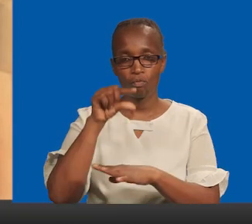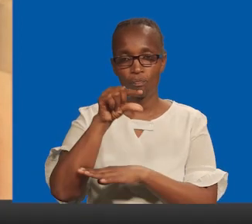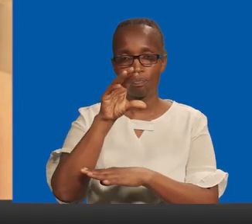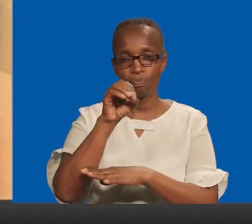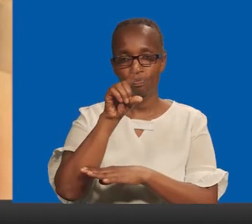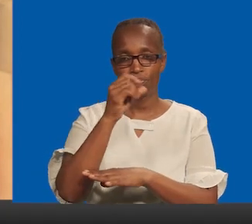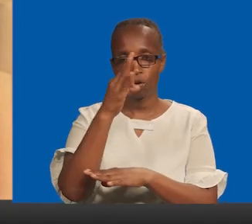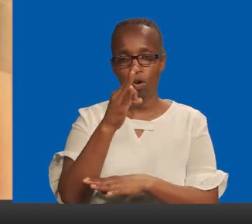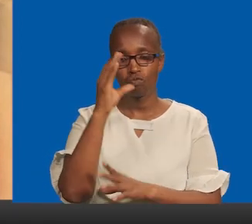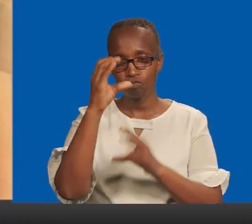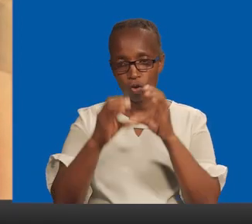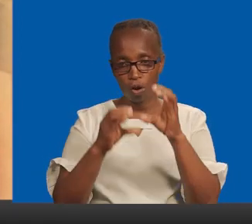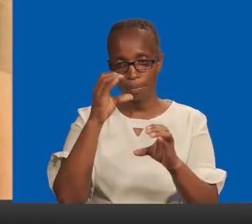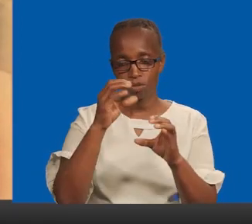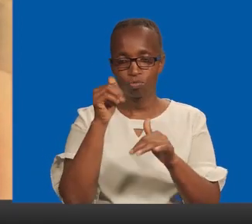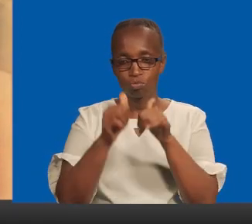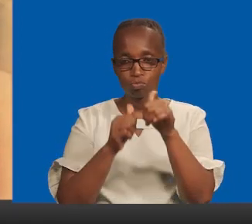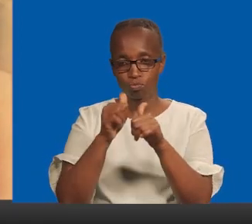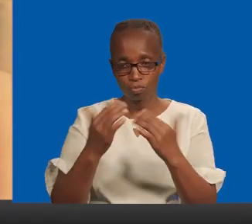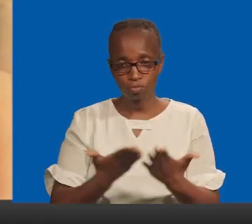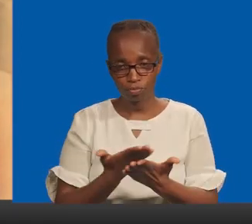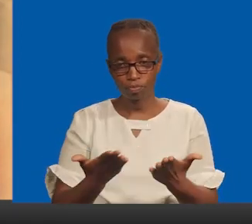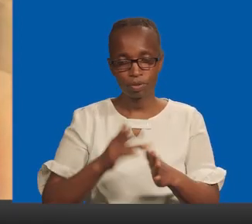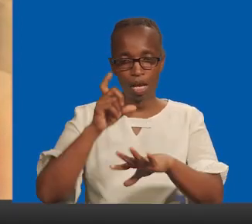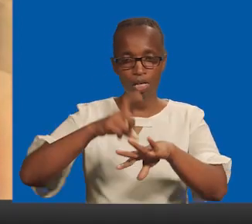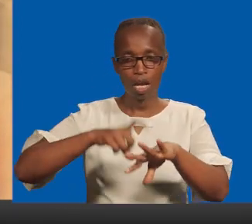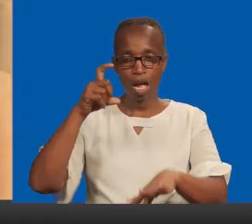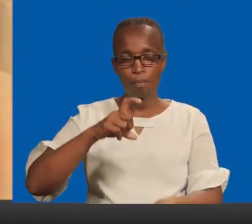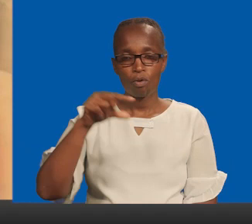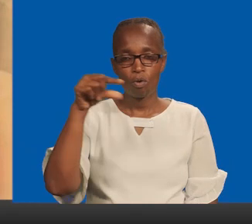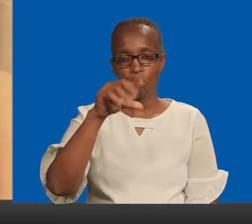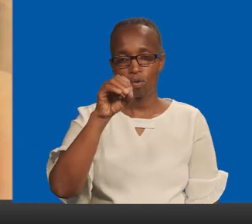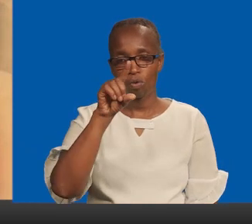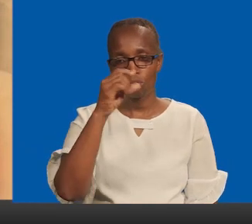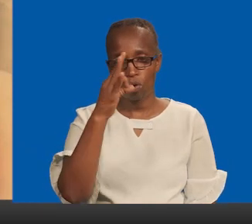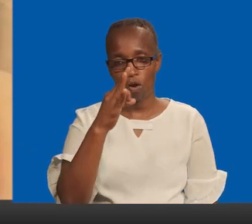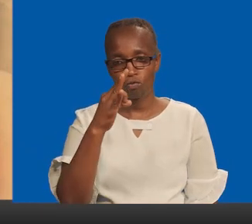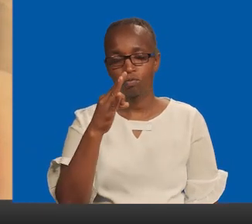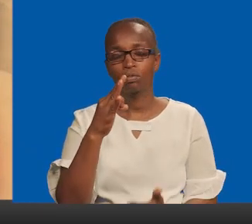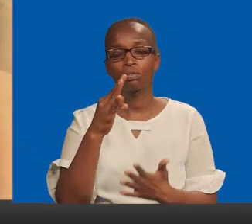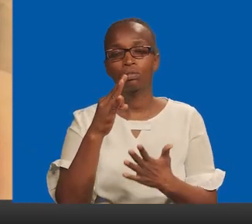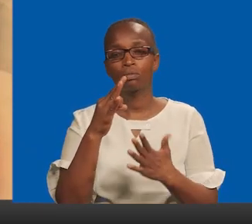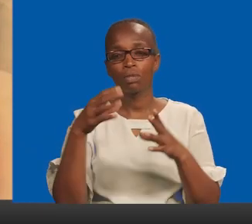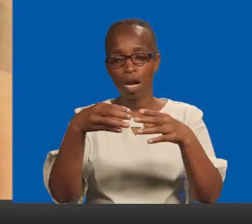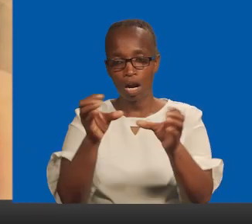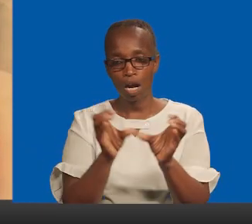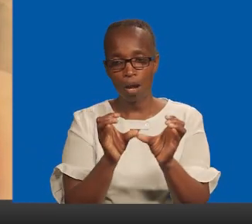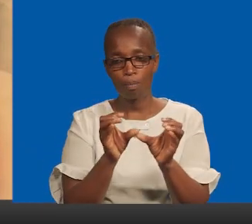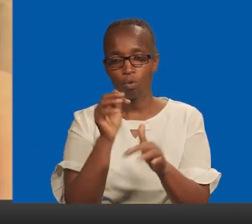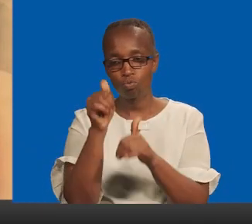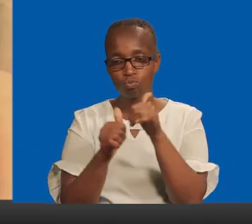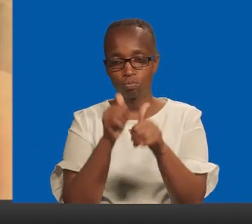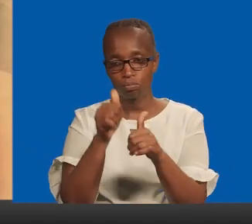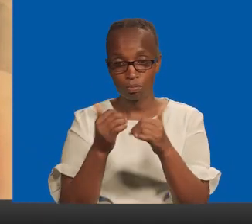itafanywa katika Embu Golf Club, ambayo iko Bere South. Alafu tutapanda miti